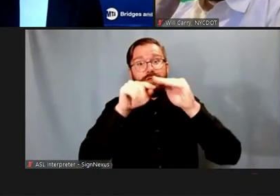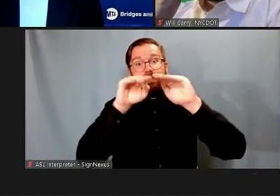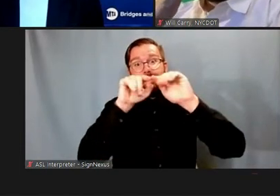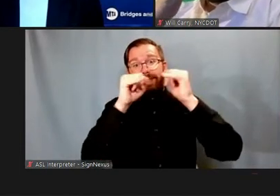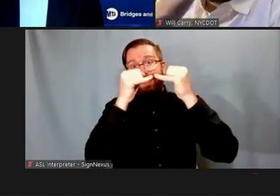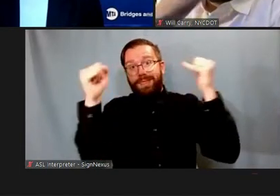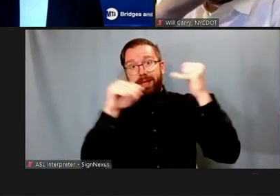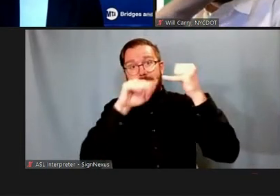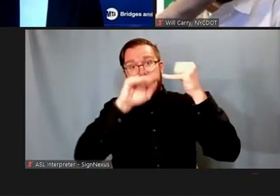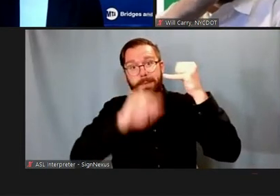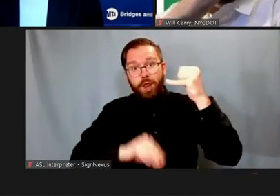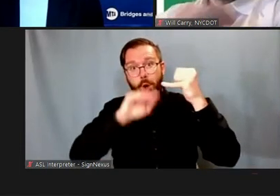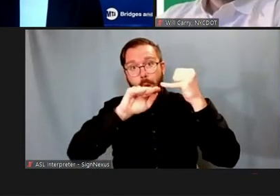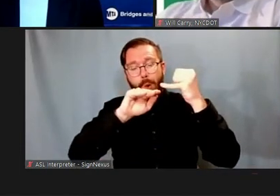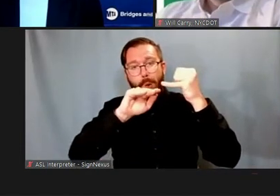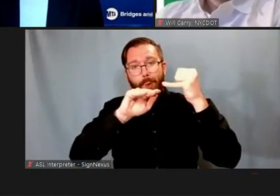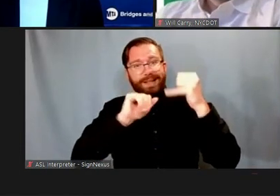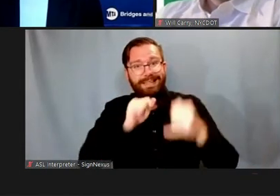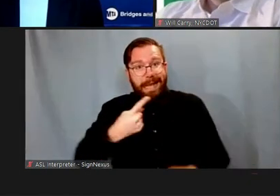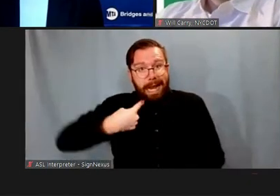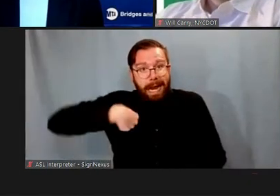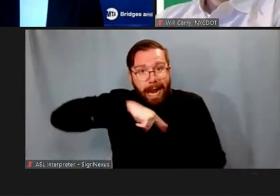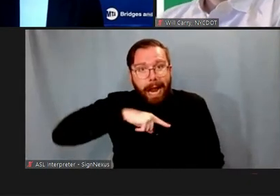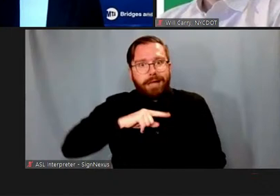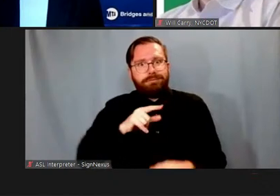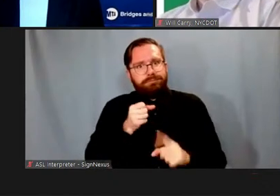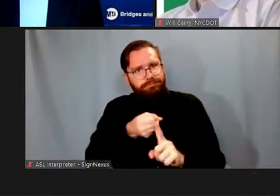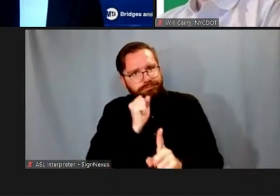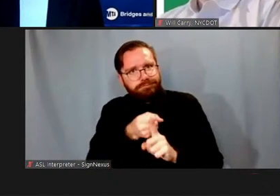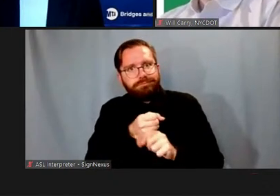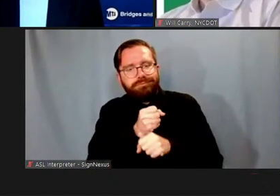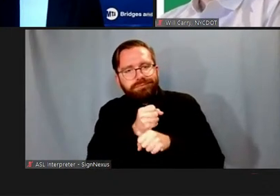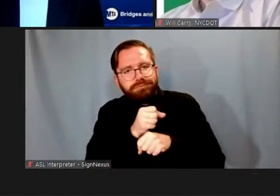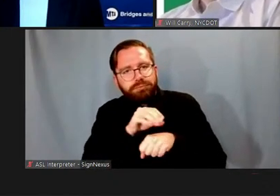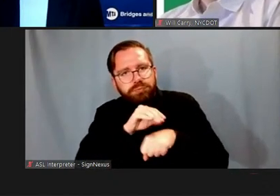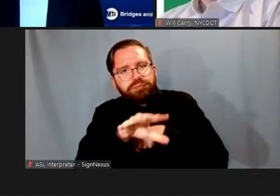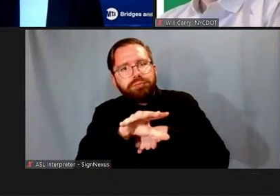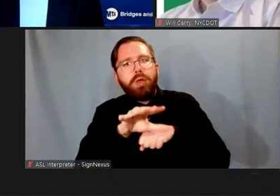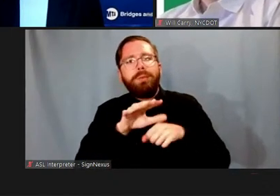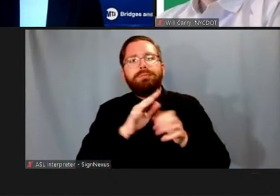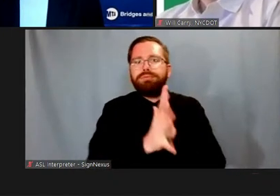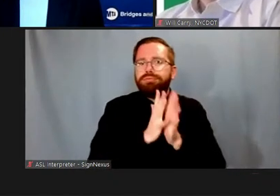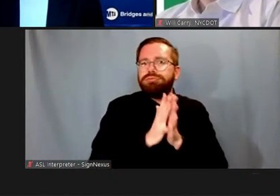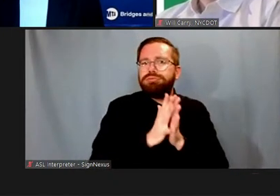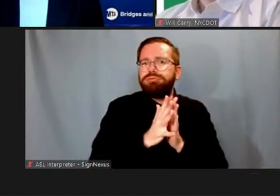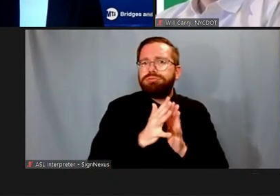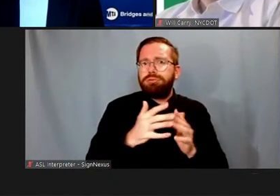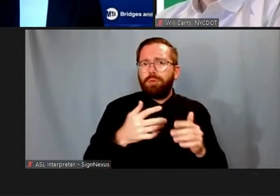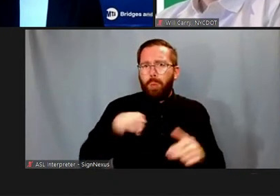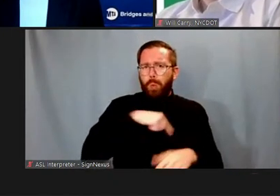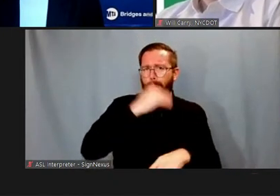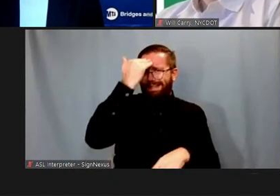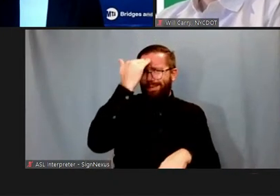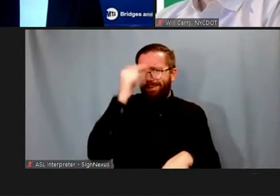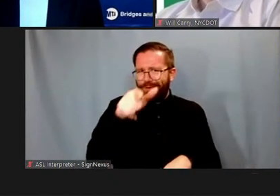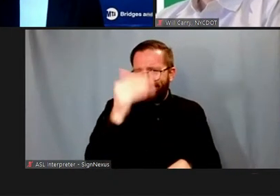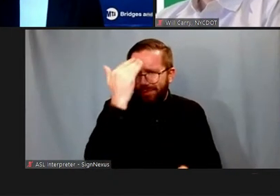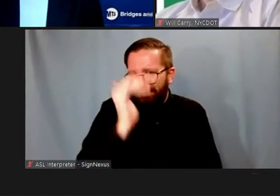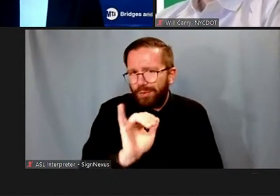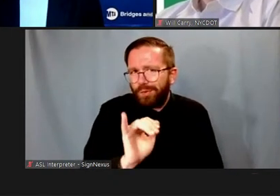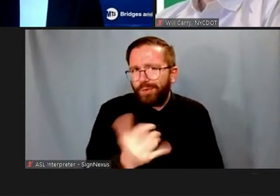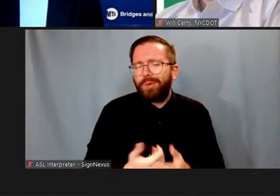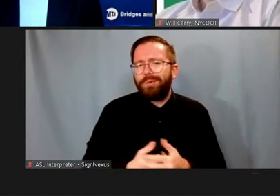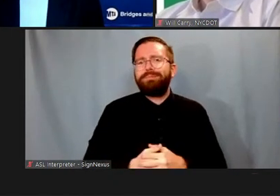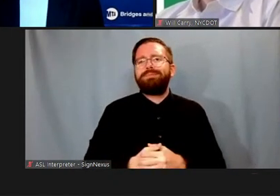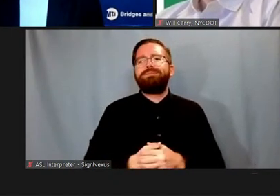causing all the congestion you know that and we know that second of all and i hear what people are saying about you know cyclists and